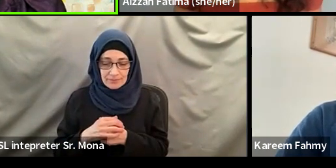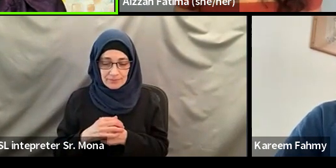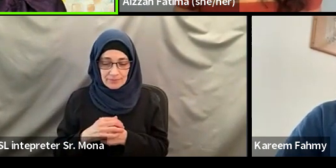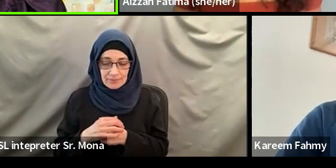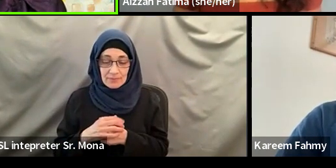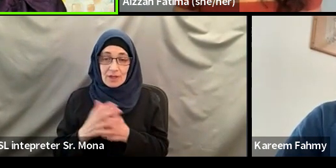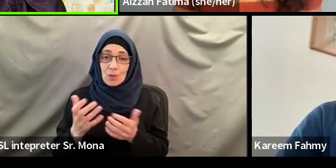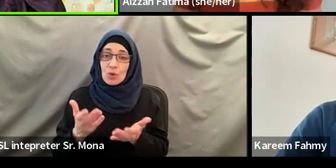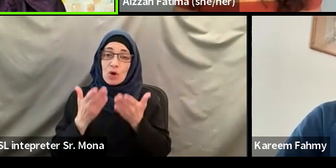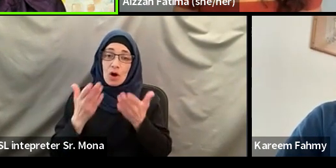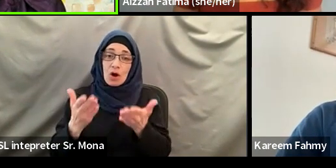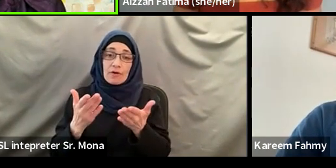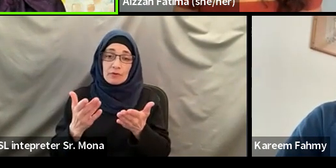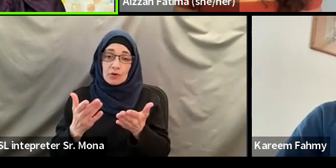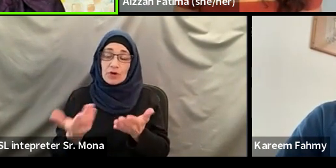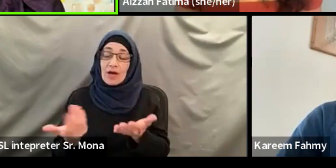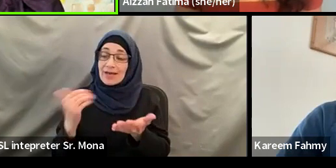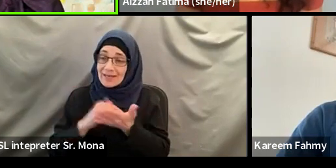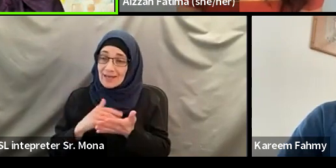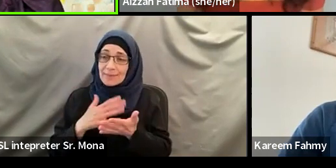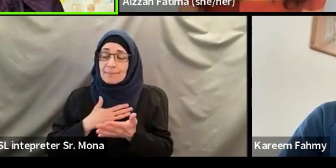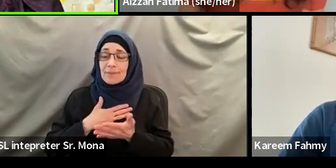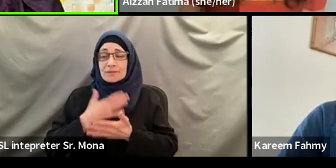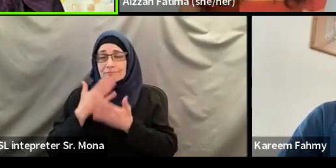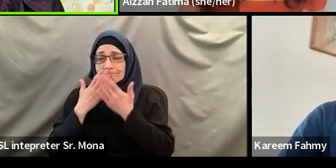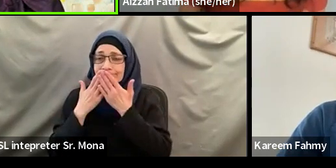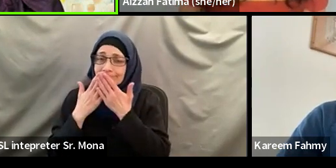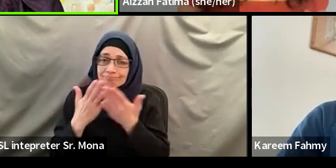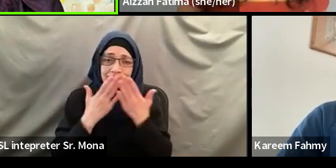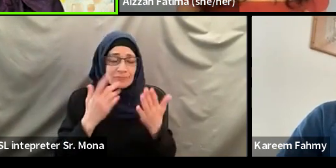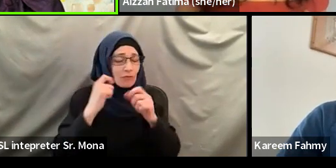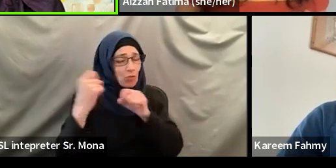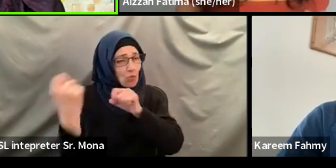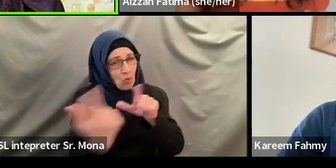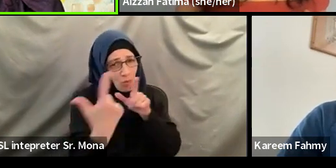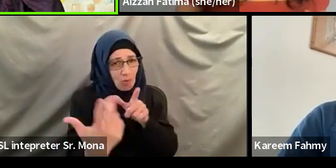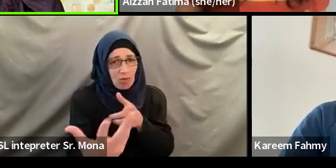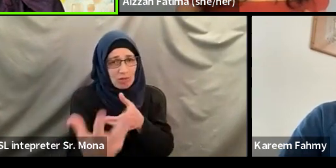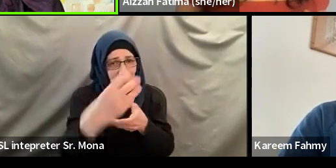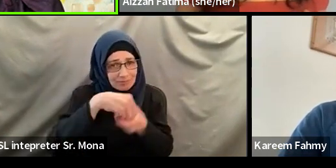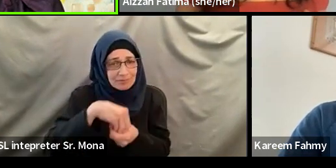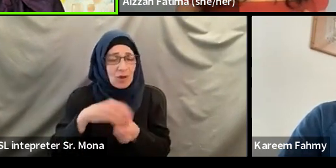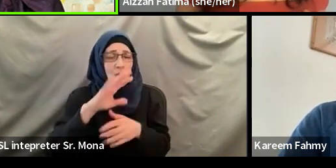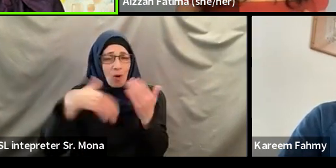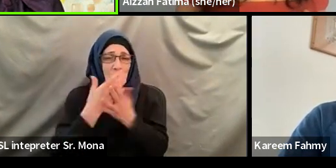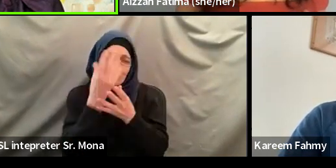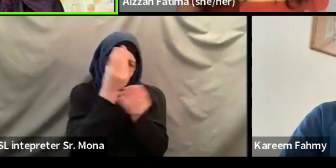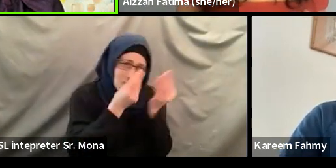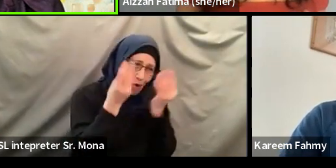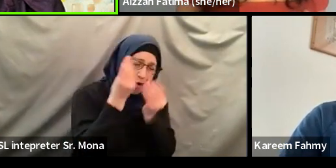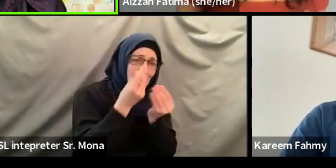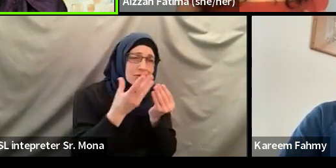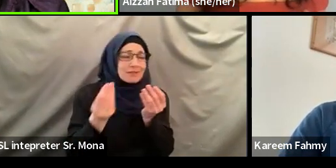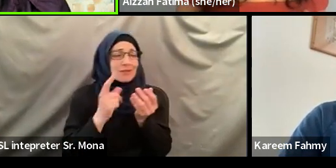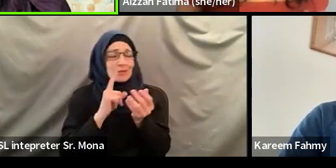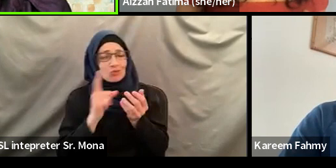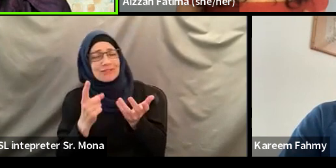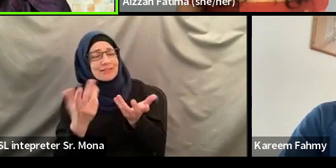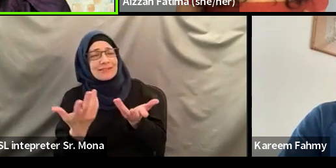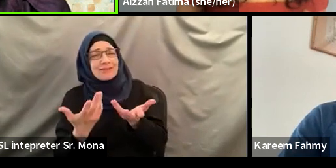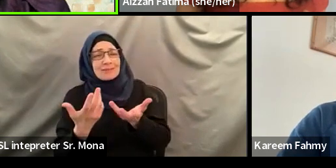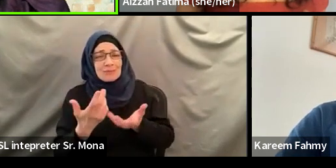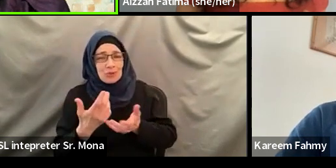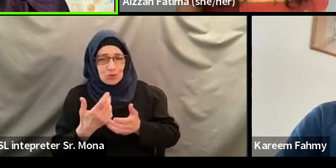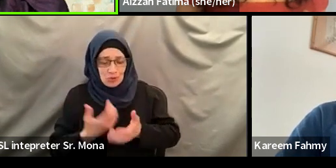offer my deepest gratitude for everybody who has been present today, for all of your thoughtfulness, all of your insights, all of your